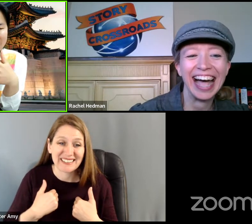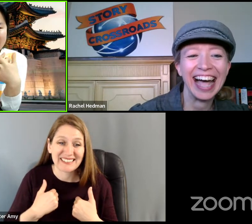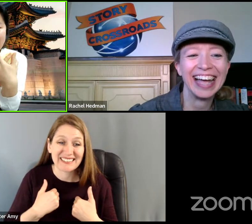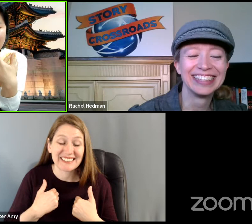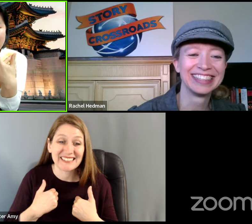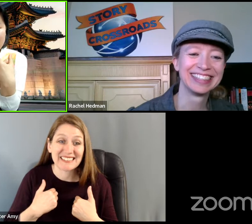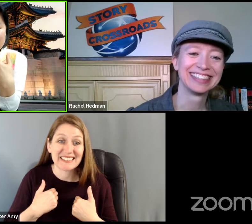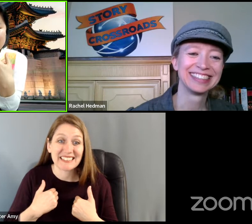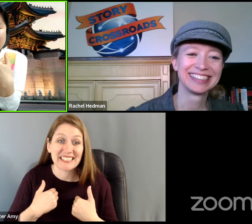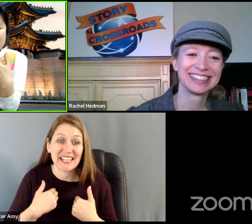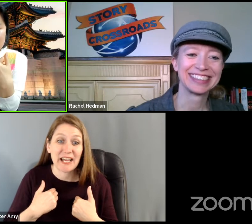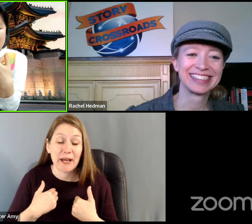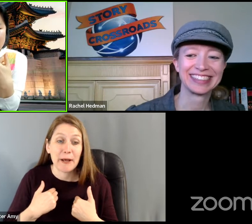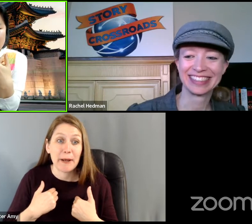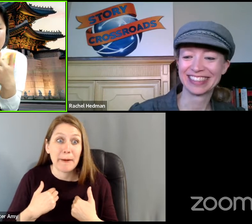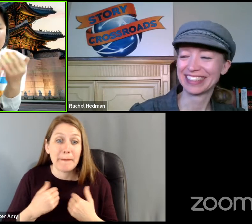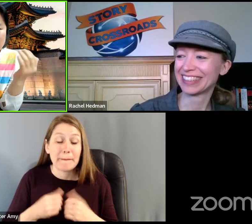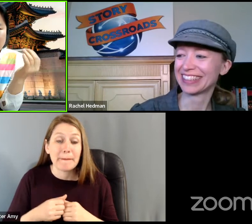but I like,